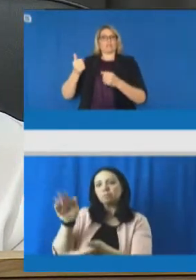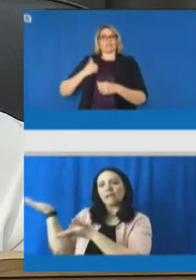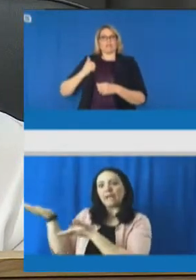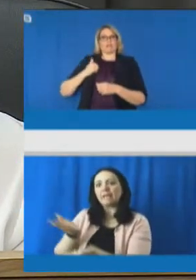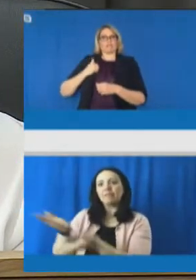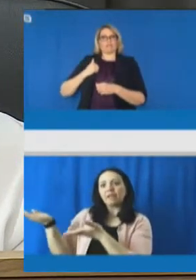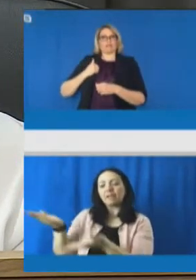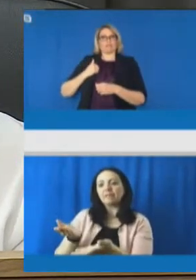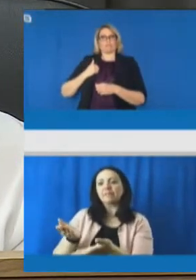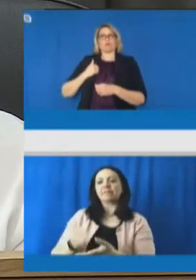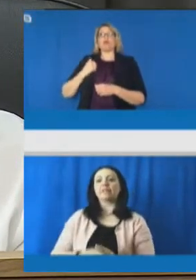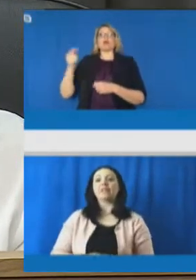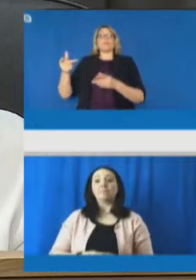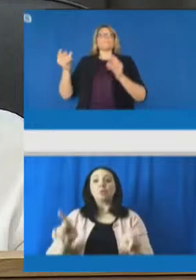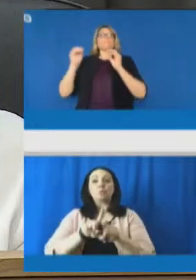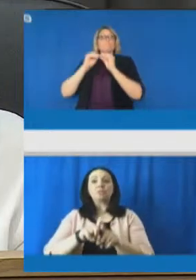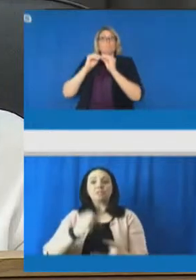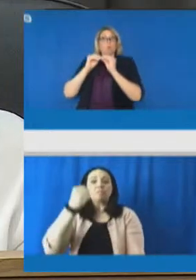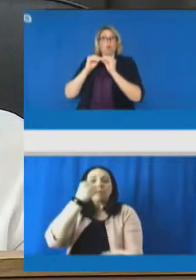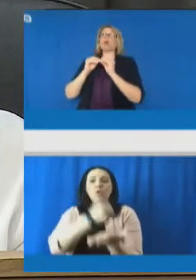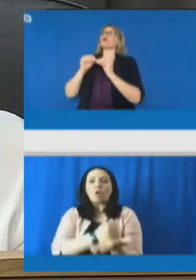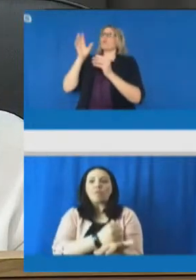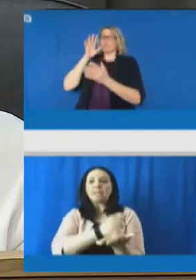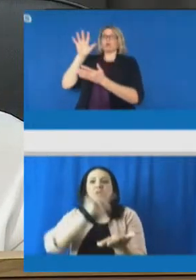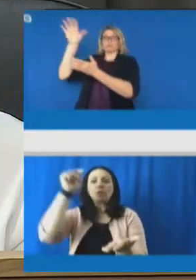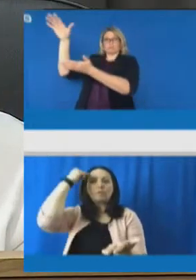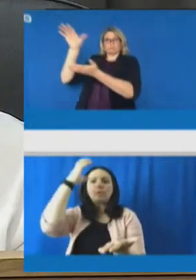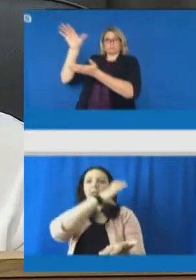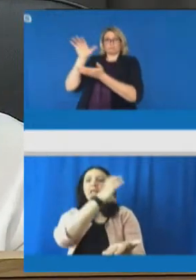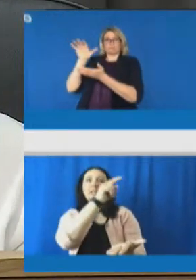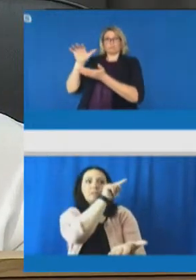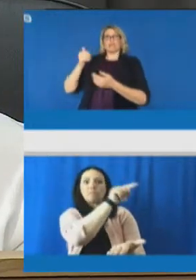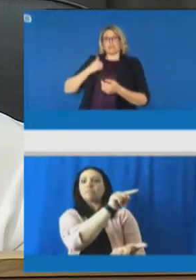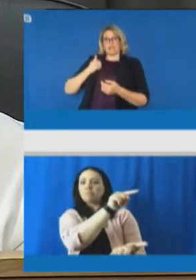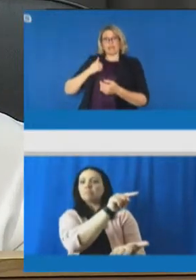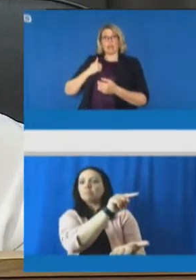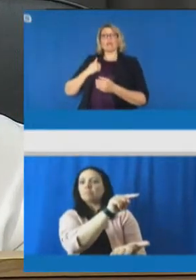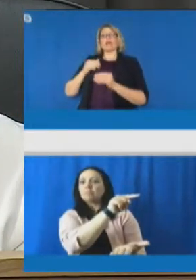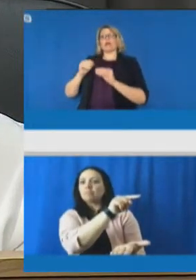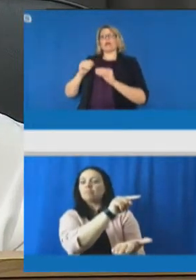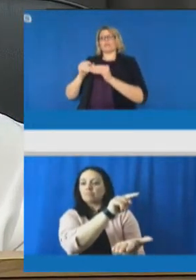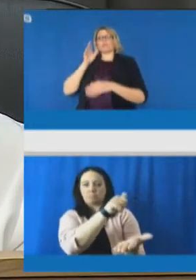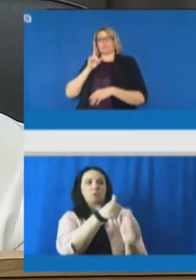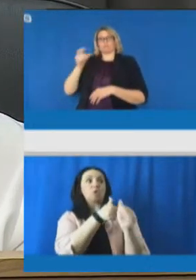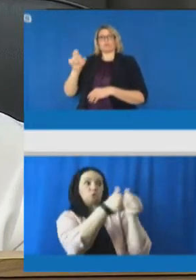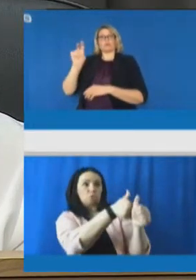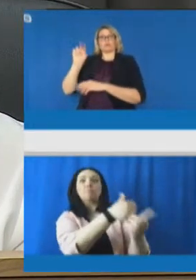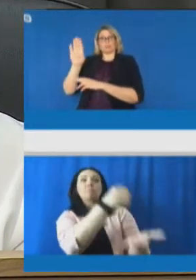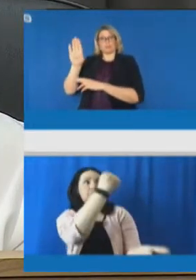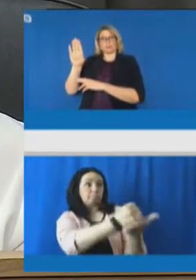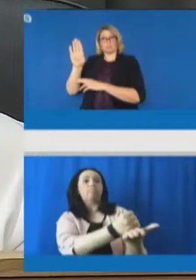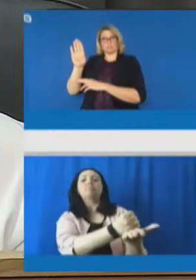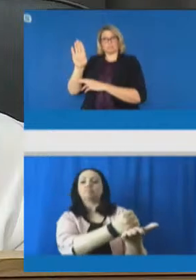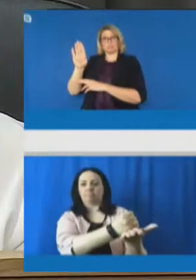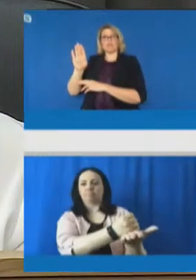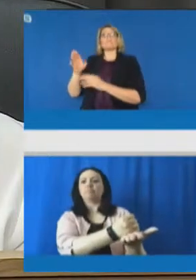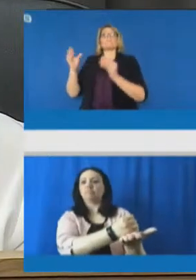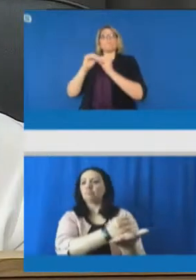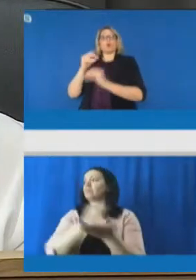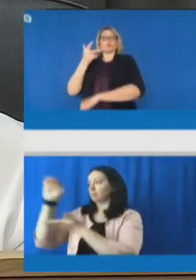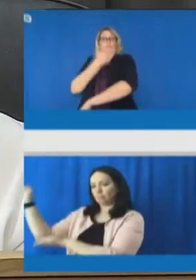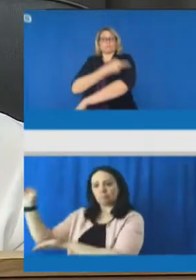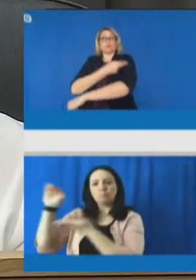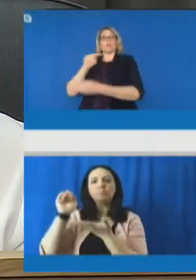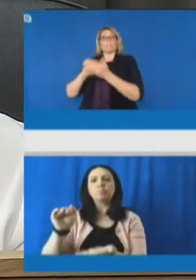17th. Clinics took place this week to vaccinate more than 10,400 people, including residents and